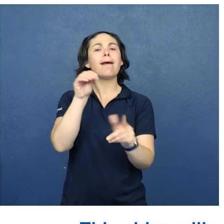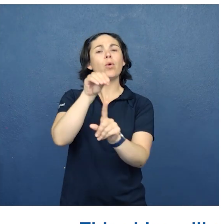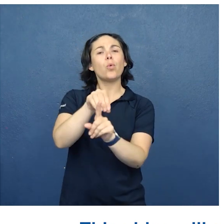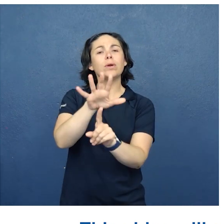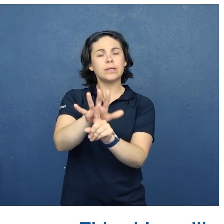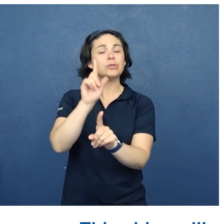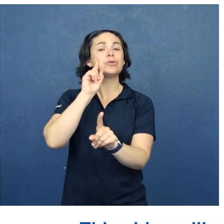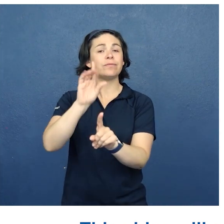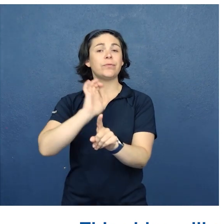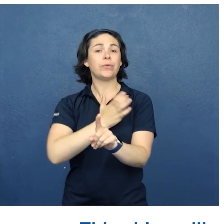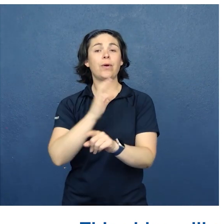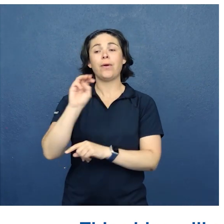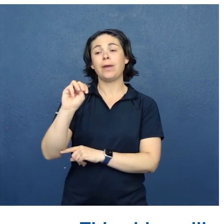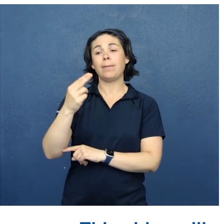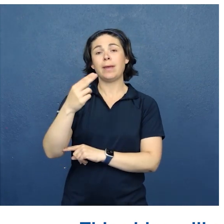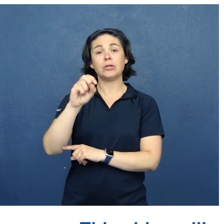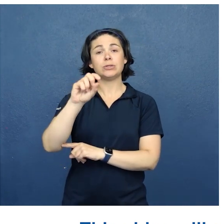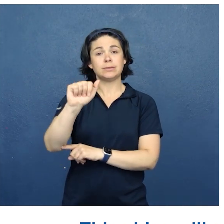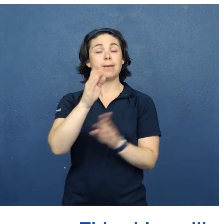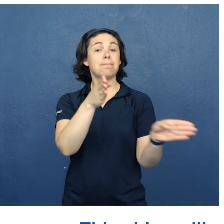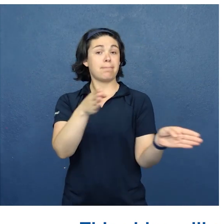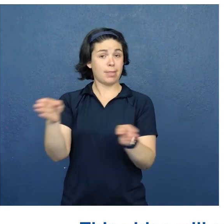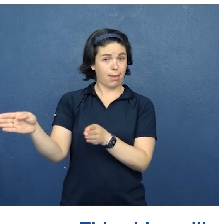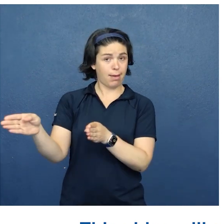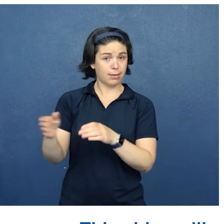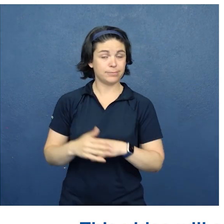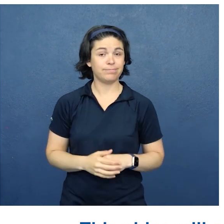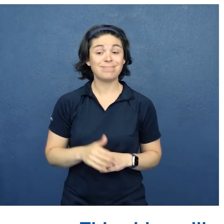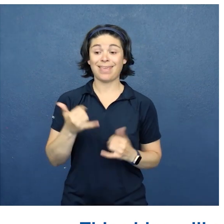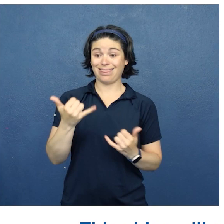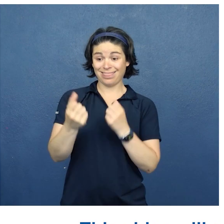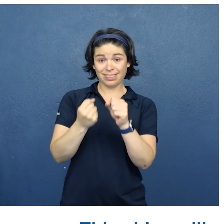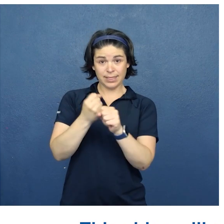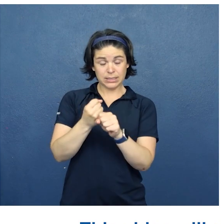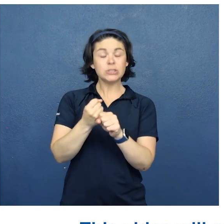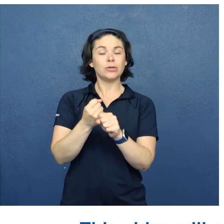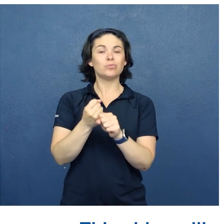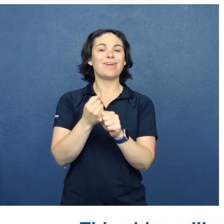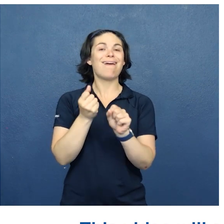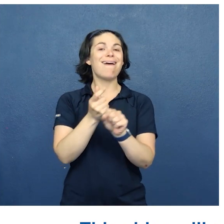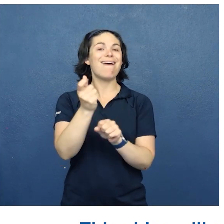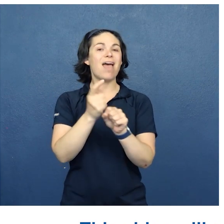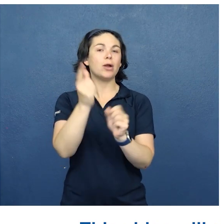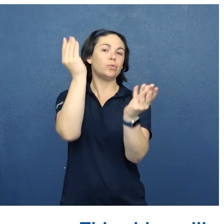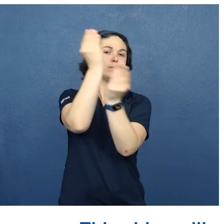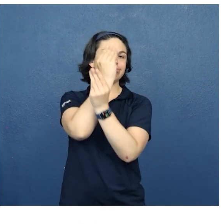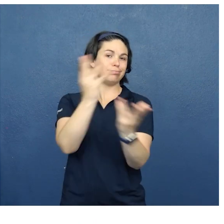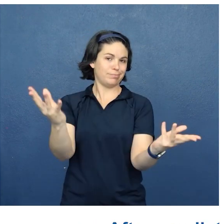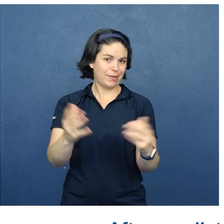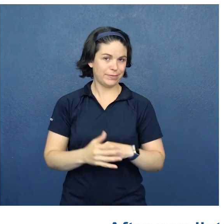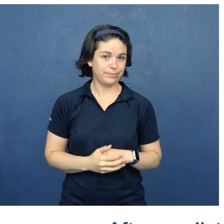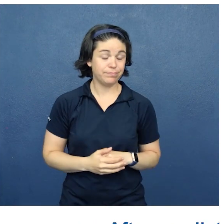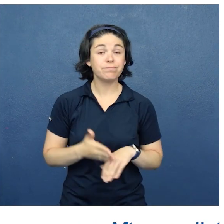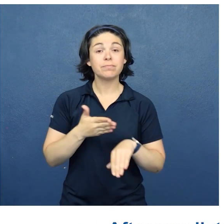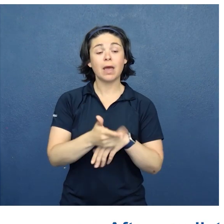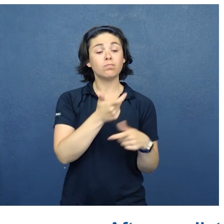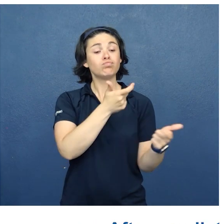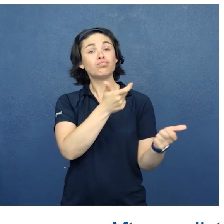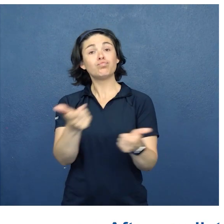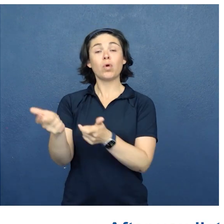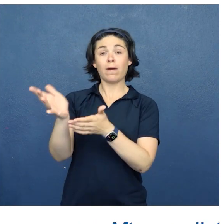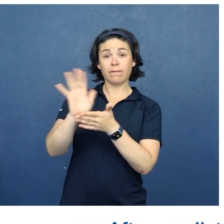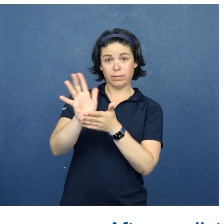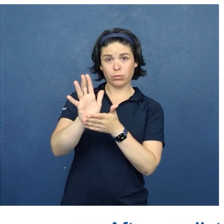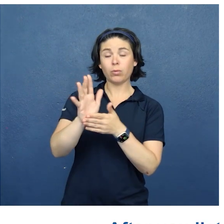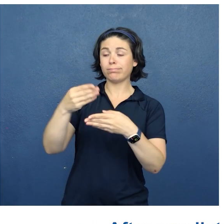and orientation to the MHSA plan. This year's plan is an annual update. After you listen to